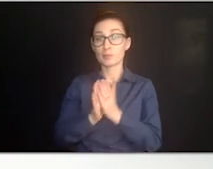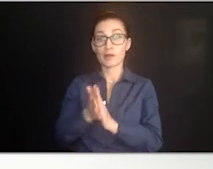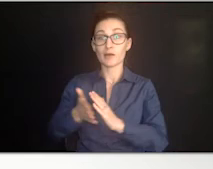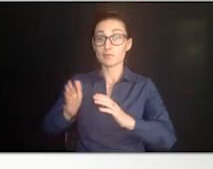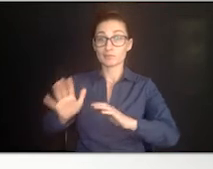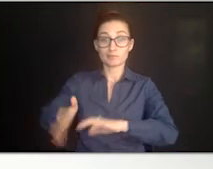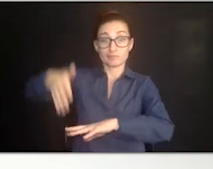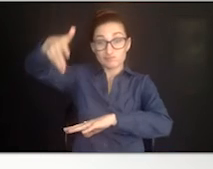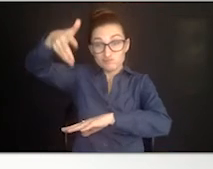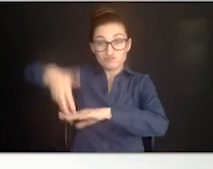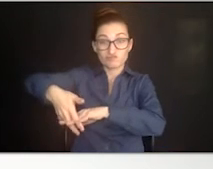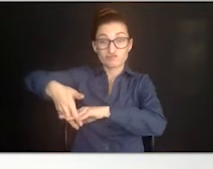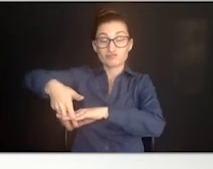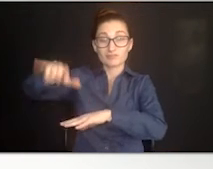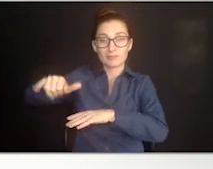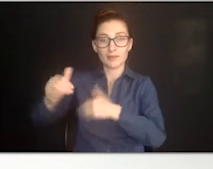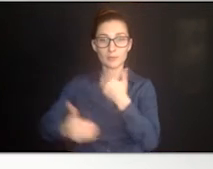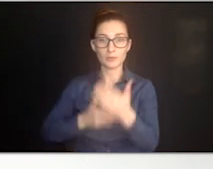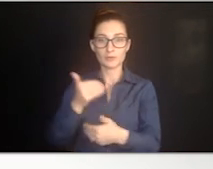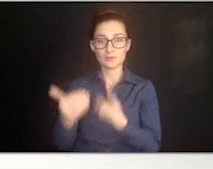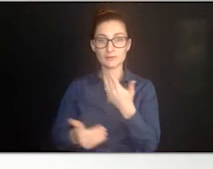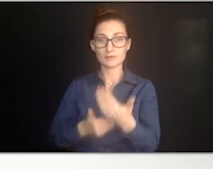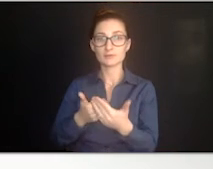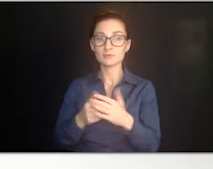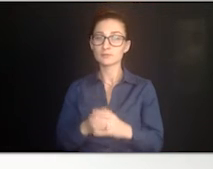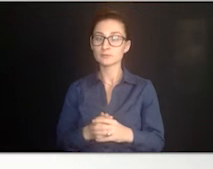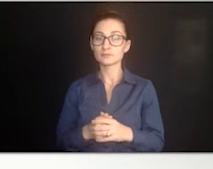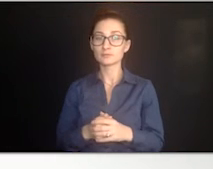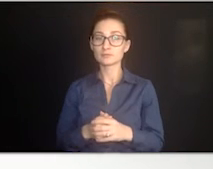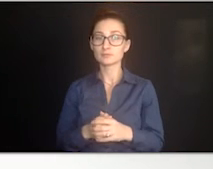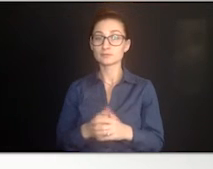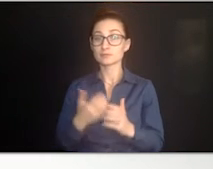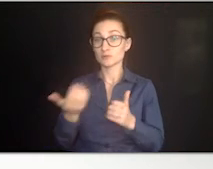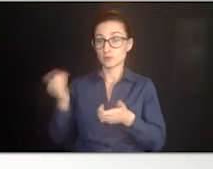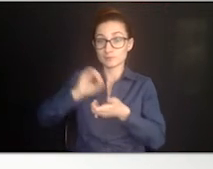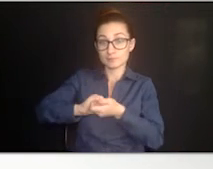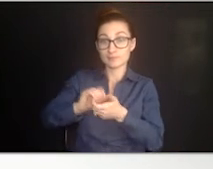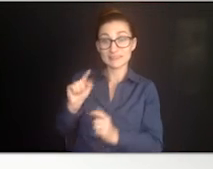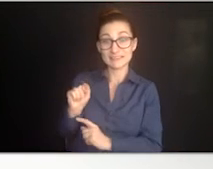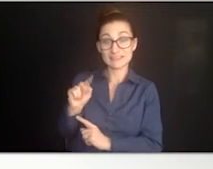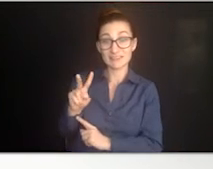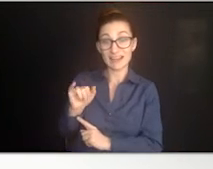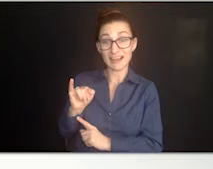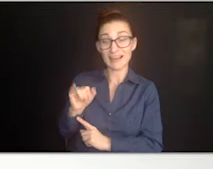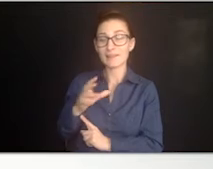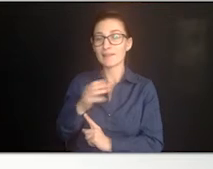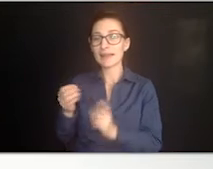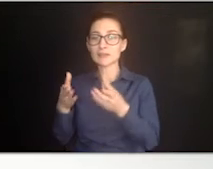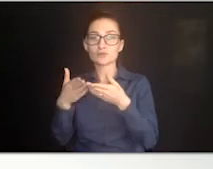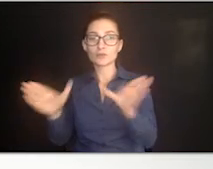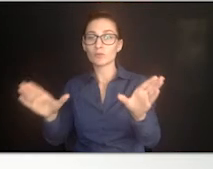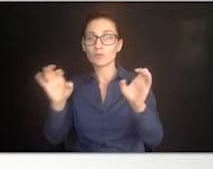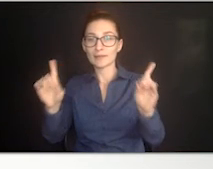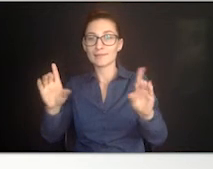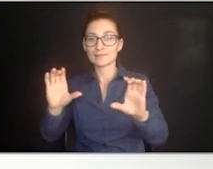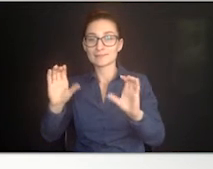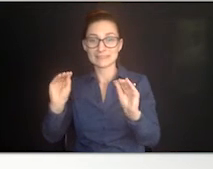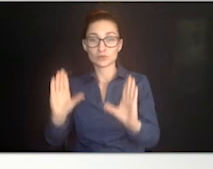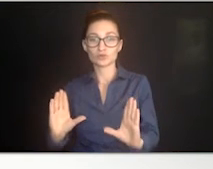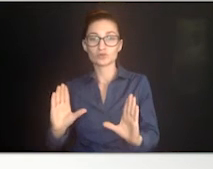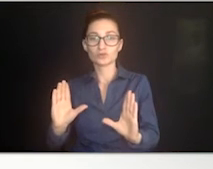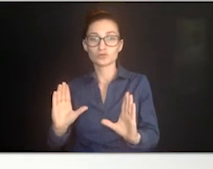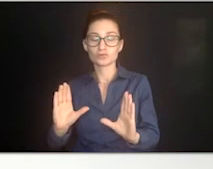process. Work with this teacher, the TVI, and both the classroom teacher. The